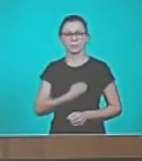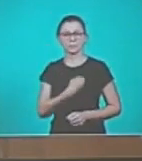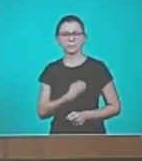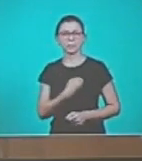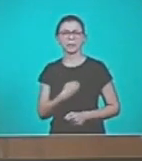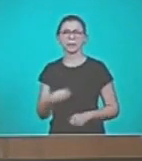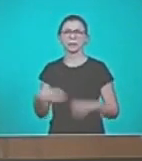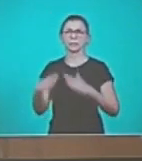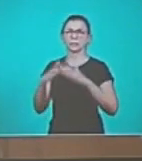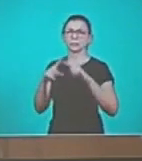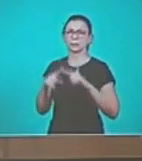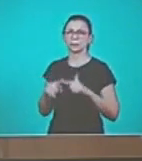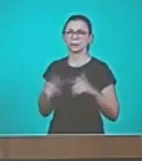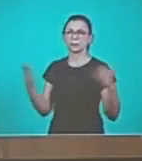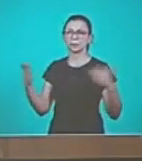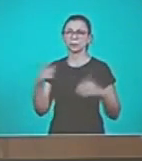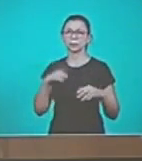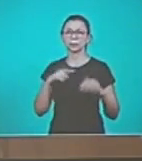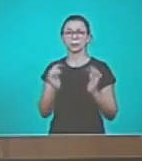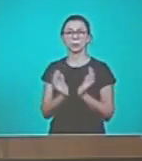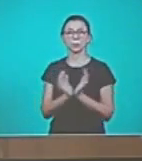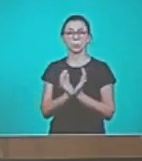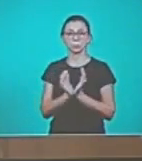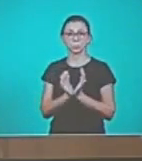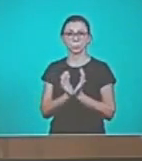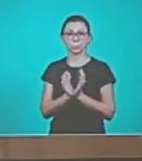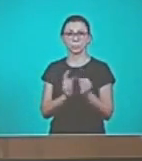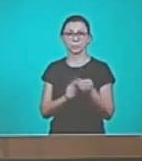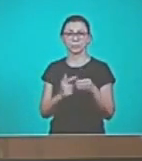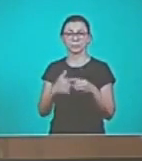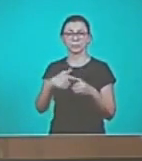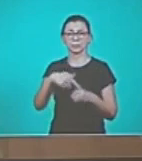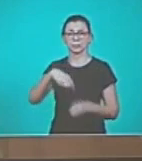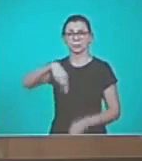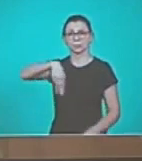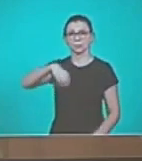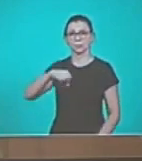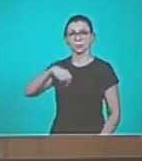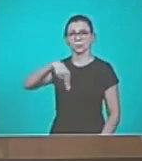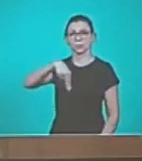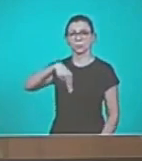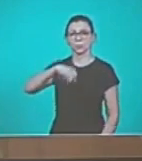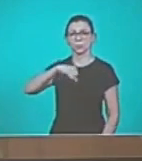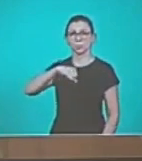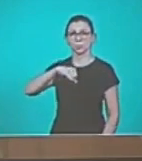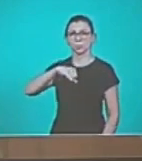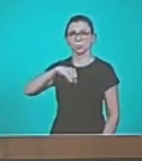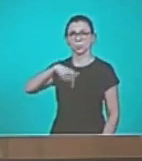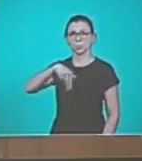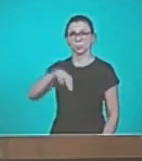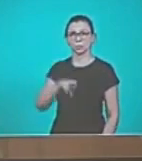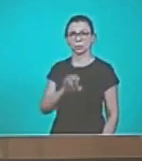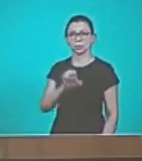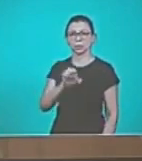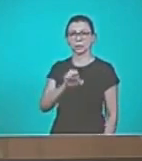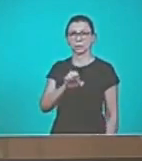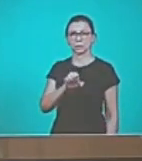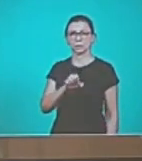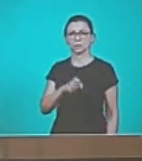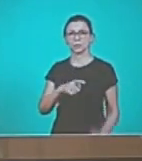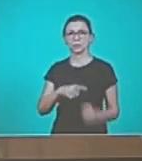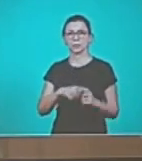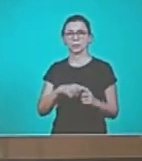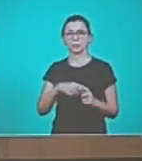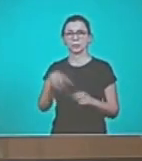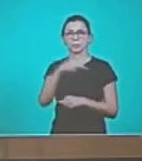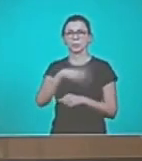integrated, but now we have a group in Munich. In Germany today is a country